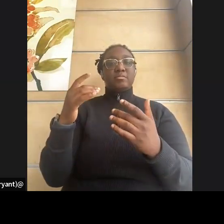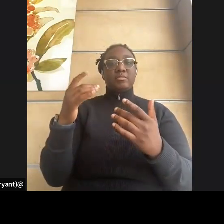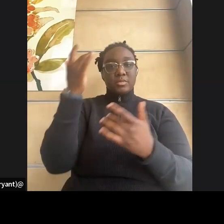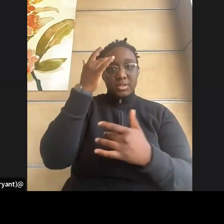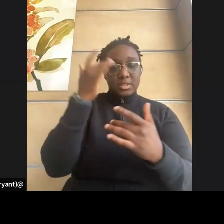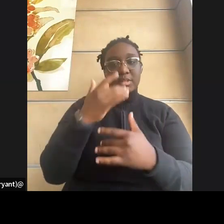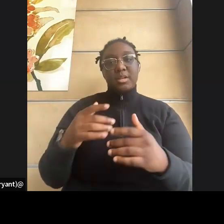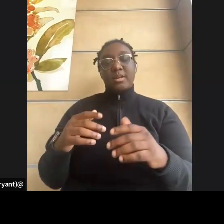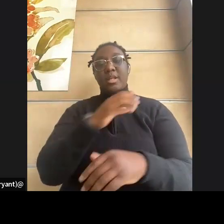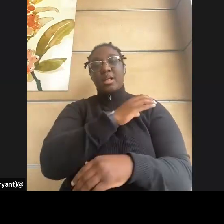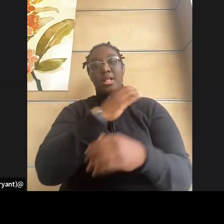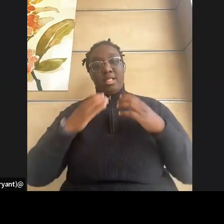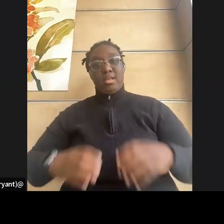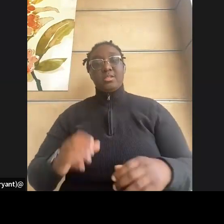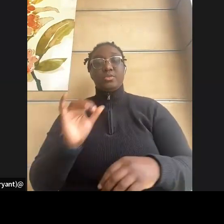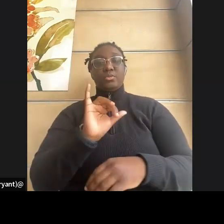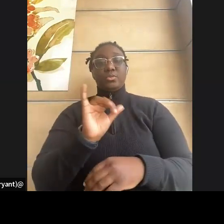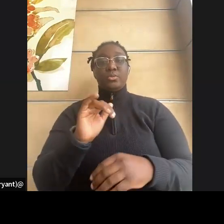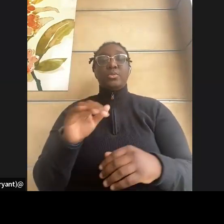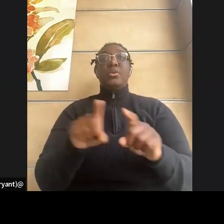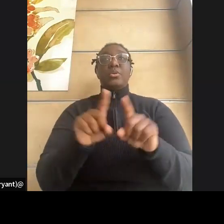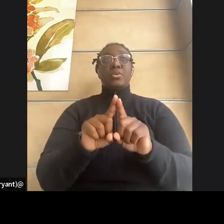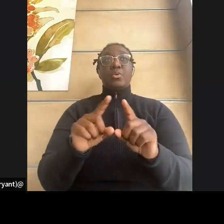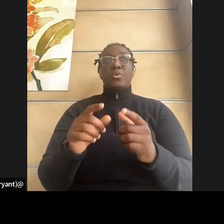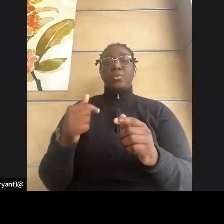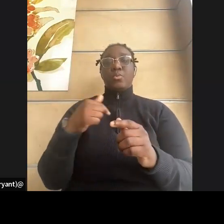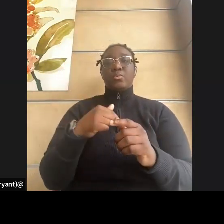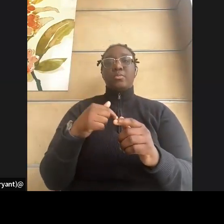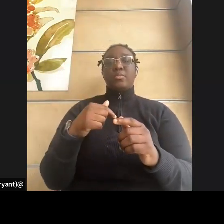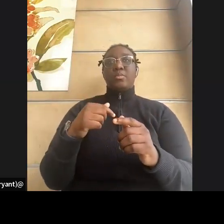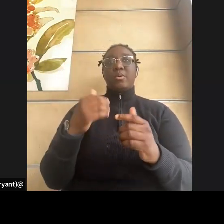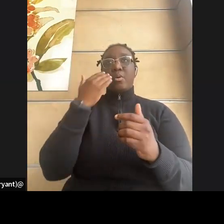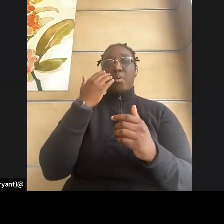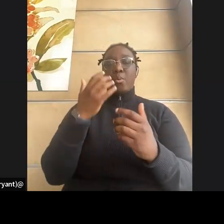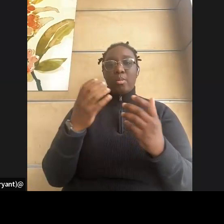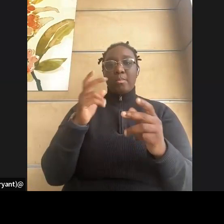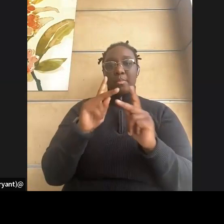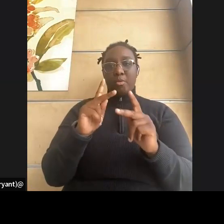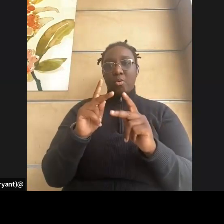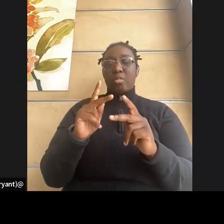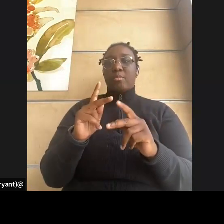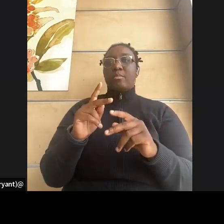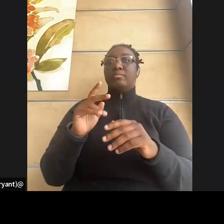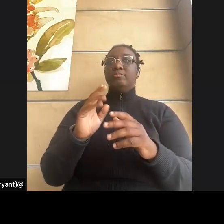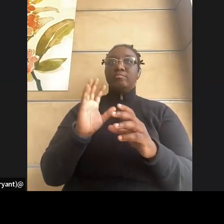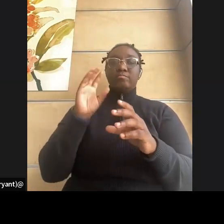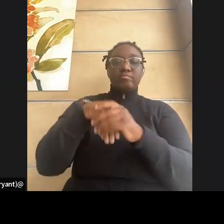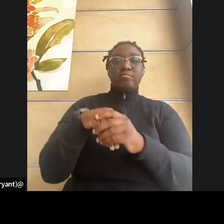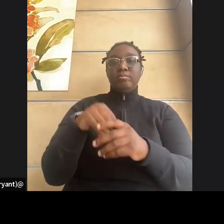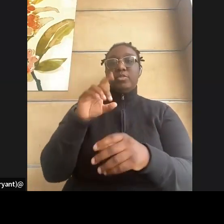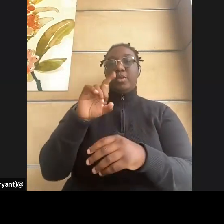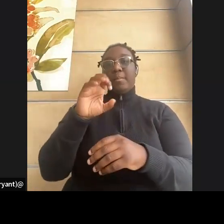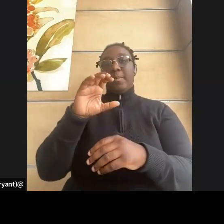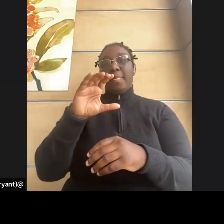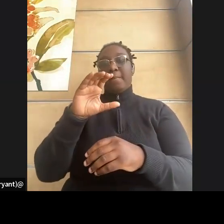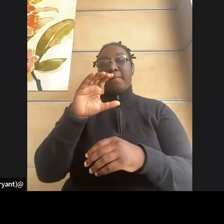with applying for Medi-Cal and other programs, and I feel that that could be a good partnership with incorporating